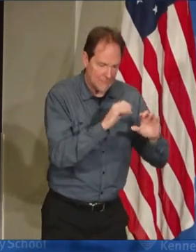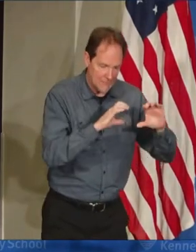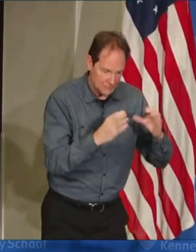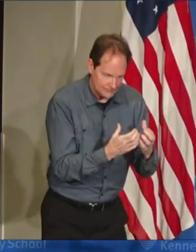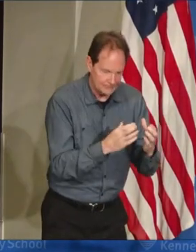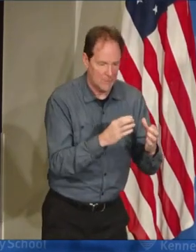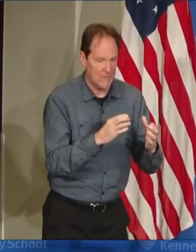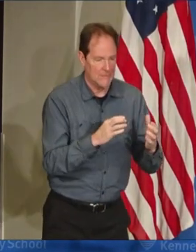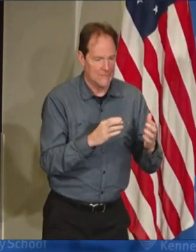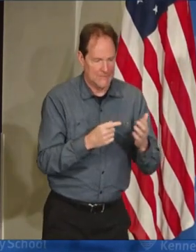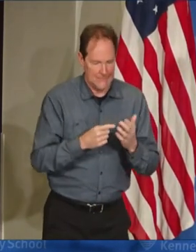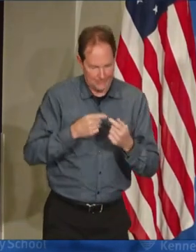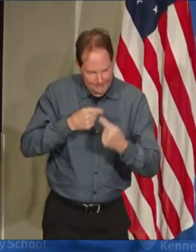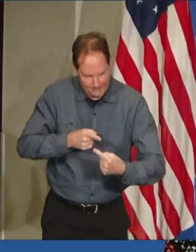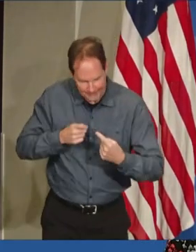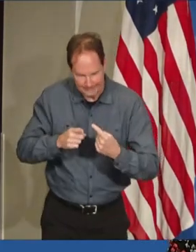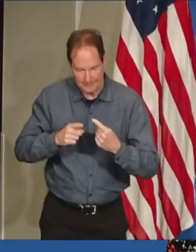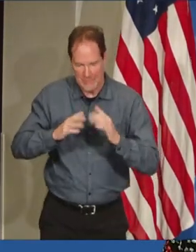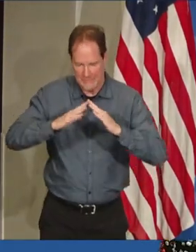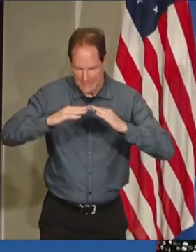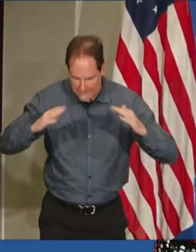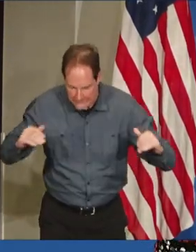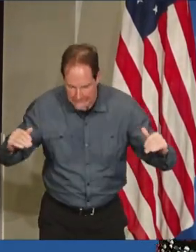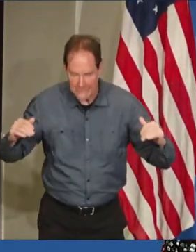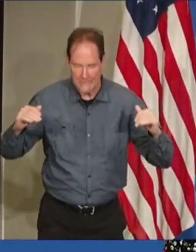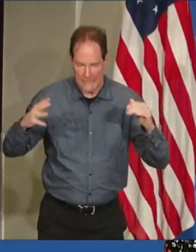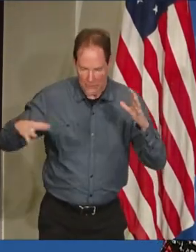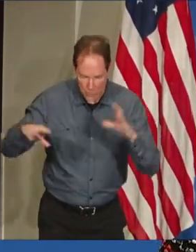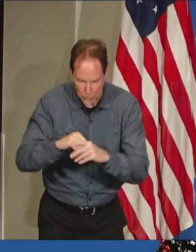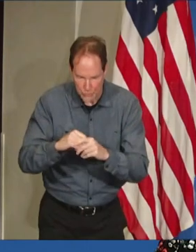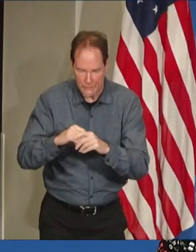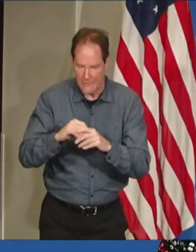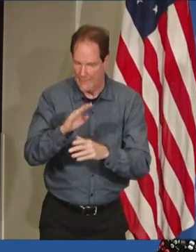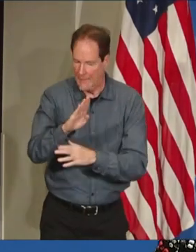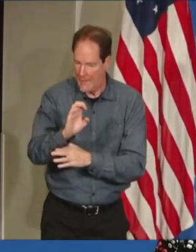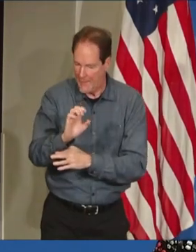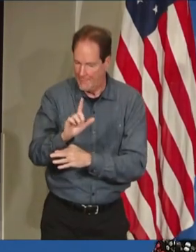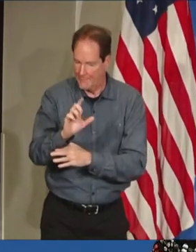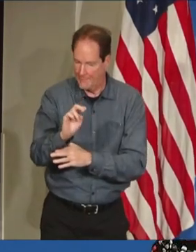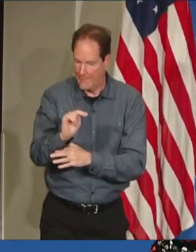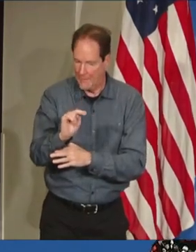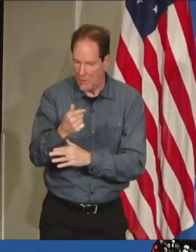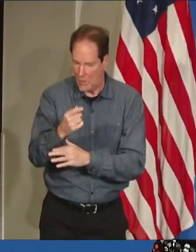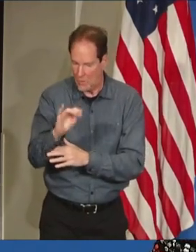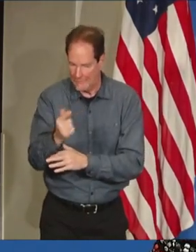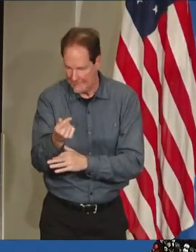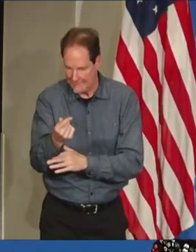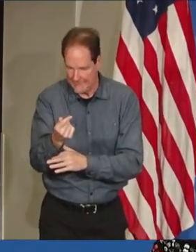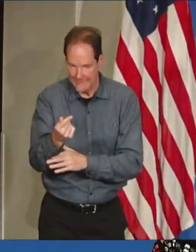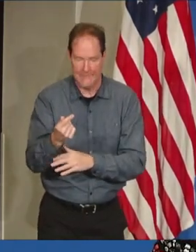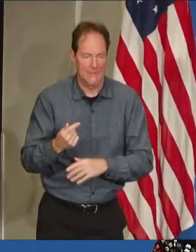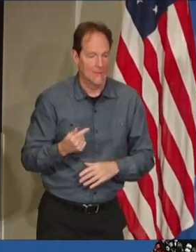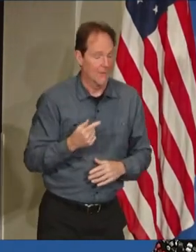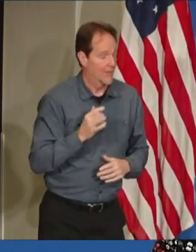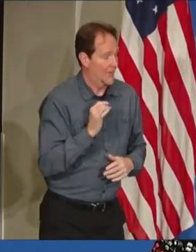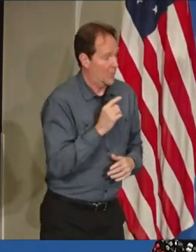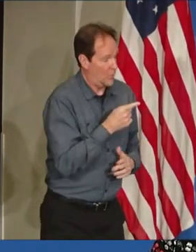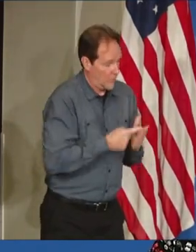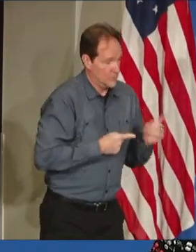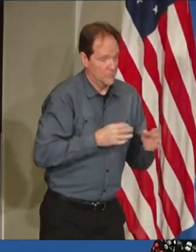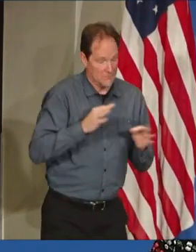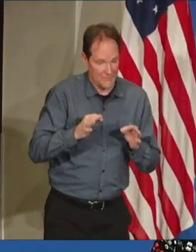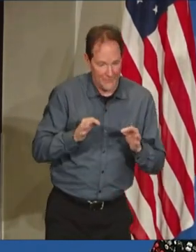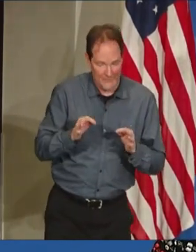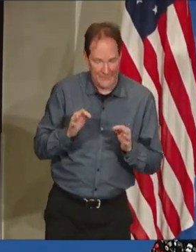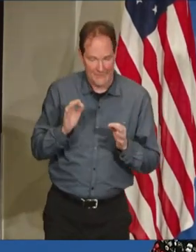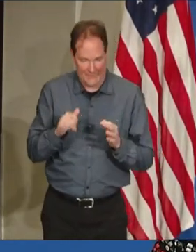questions of diversity and inclusion and belonging. And so you have not quite the moment that you described with the